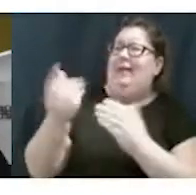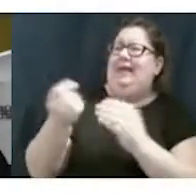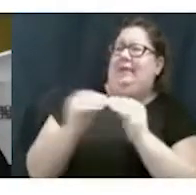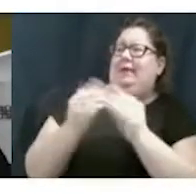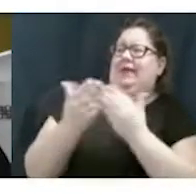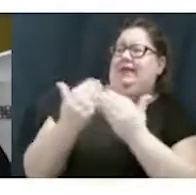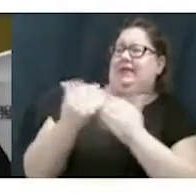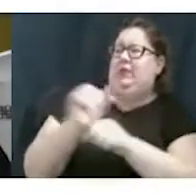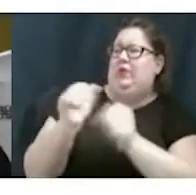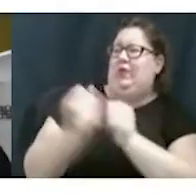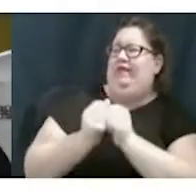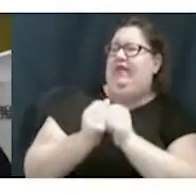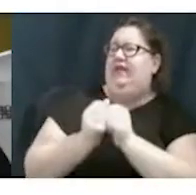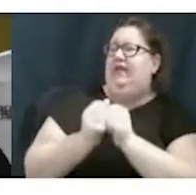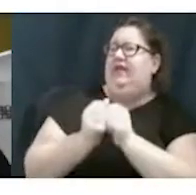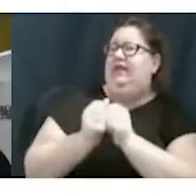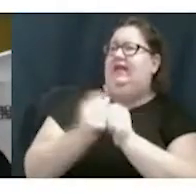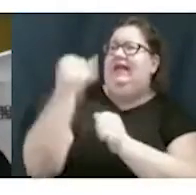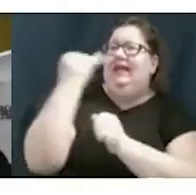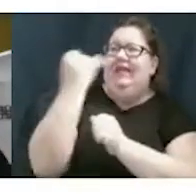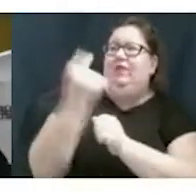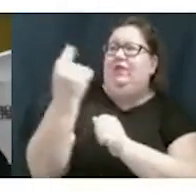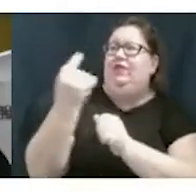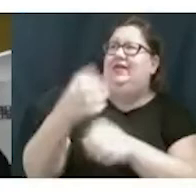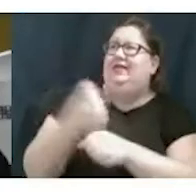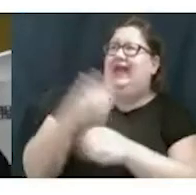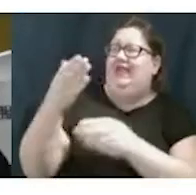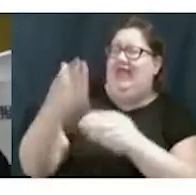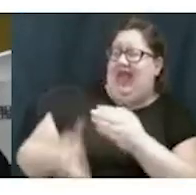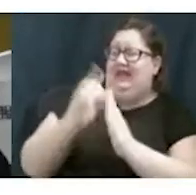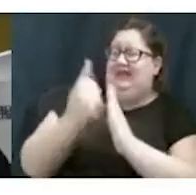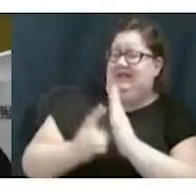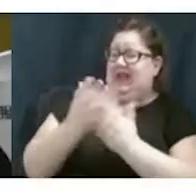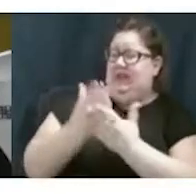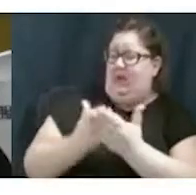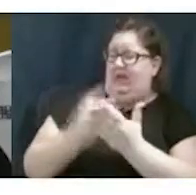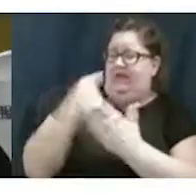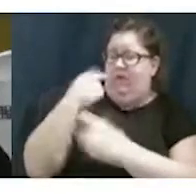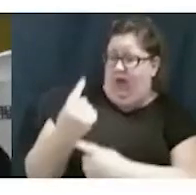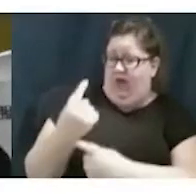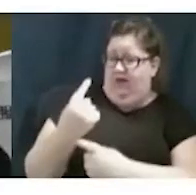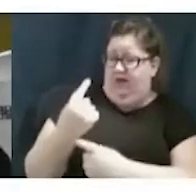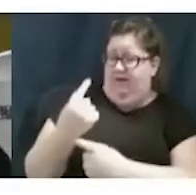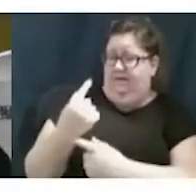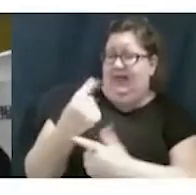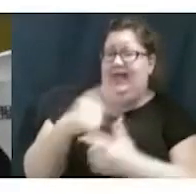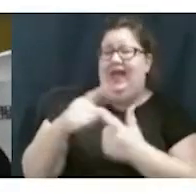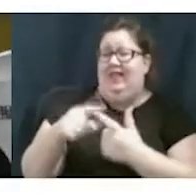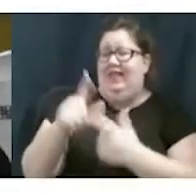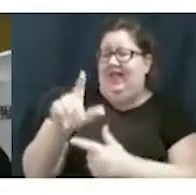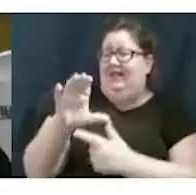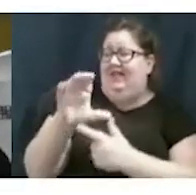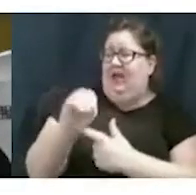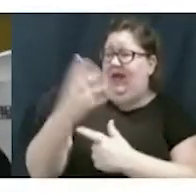work with. If you basically take the InDesign component from one, and then there was an LCO out there that